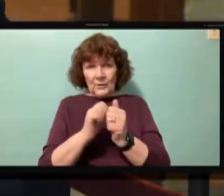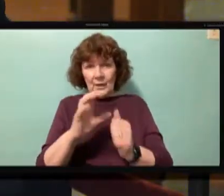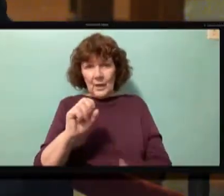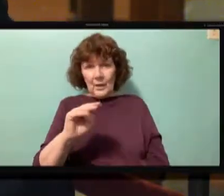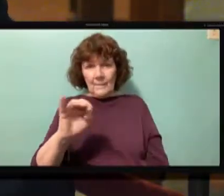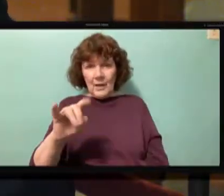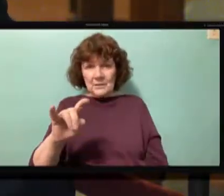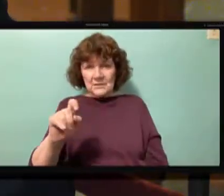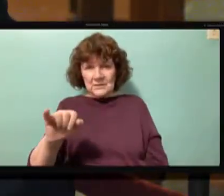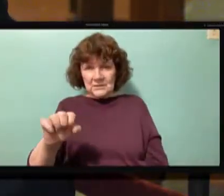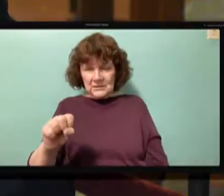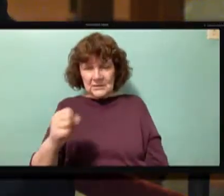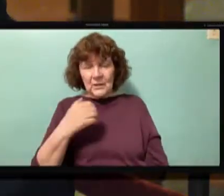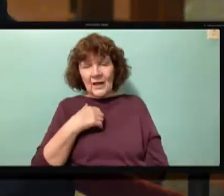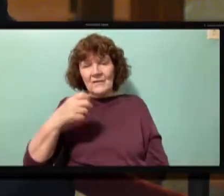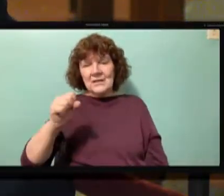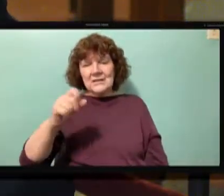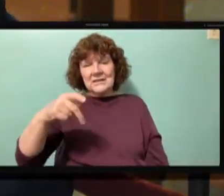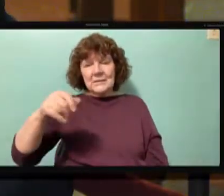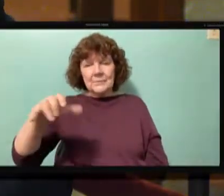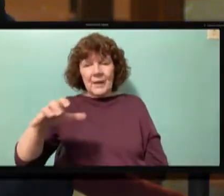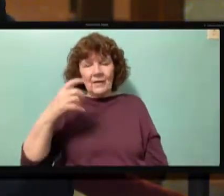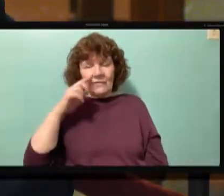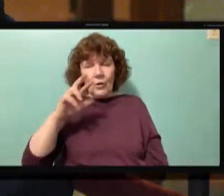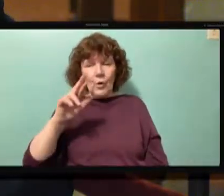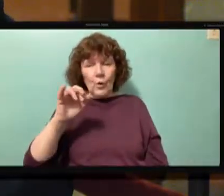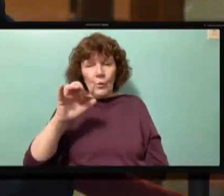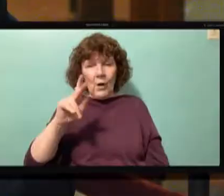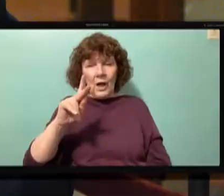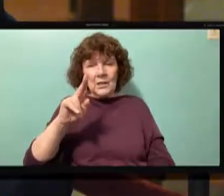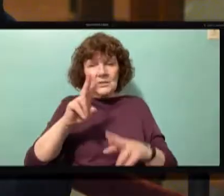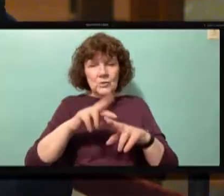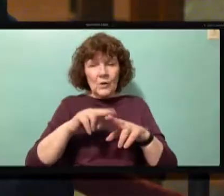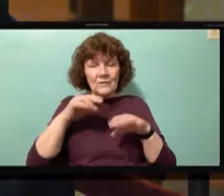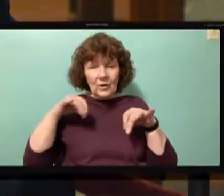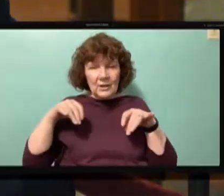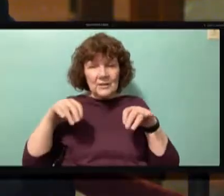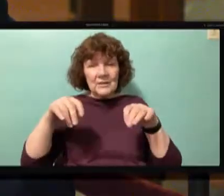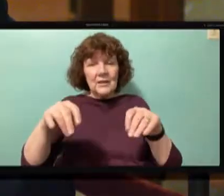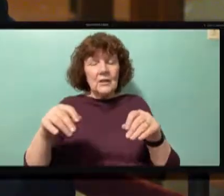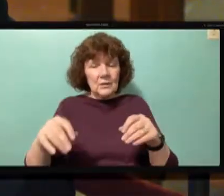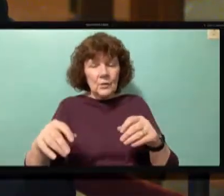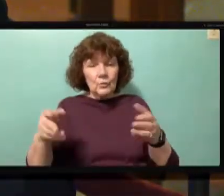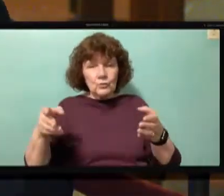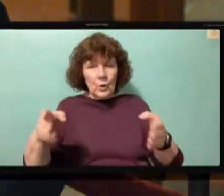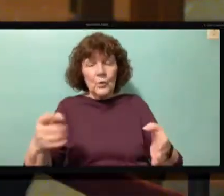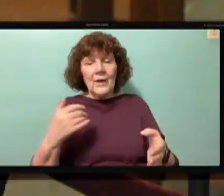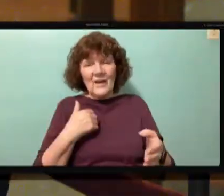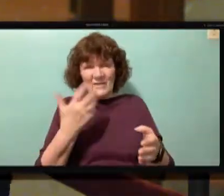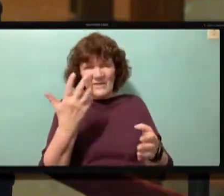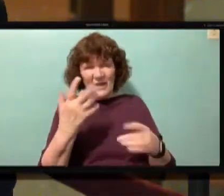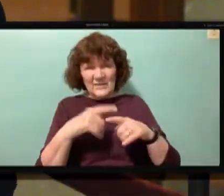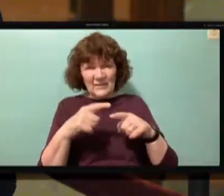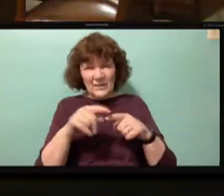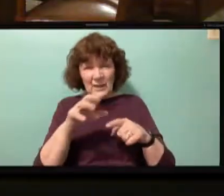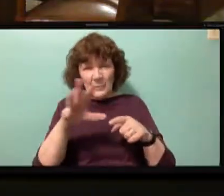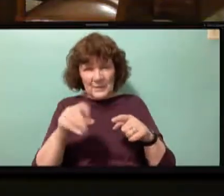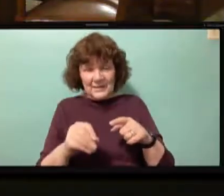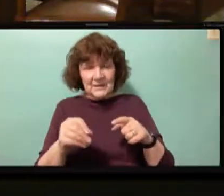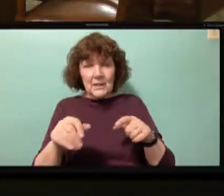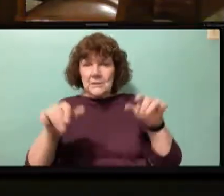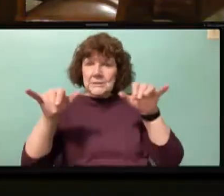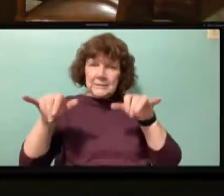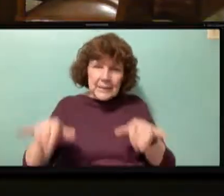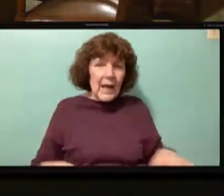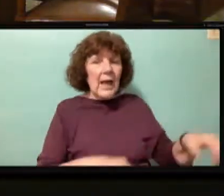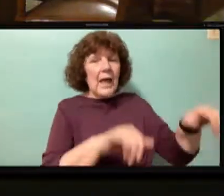have 5 different companies that will give us the exact same salt. Right. We select the one that provides the best price. Got it. Okay,